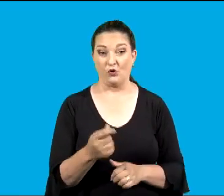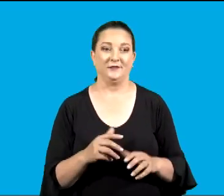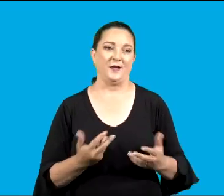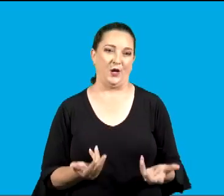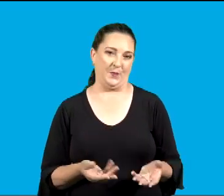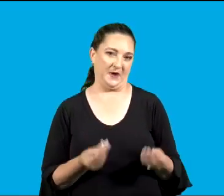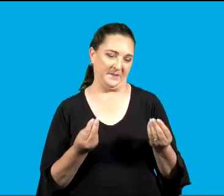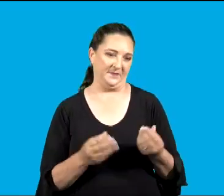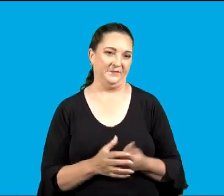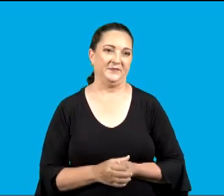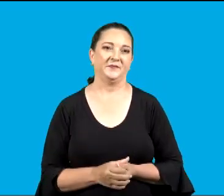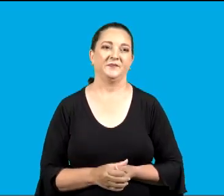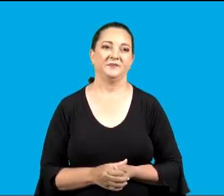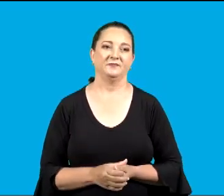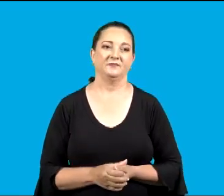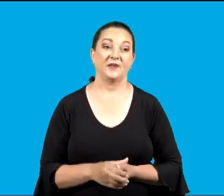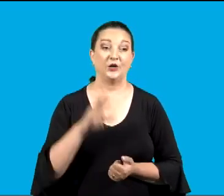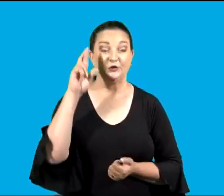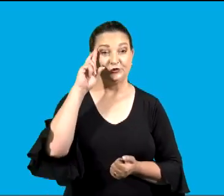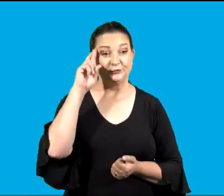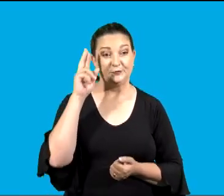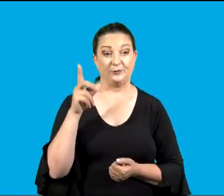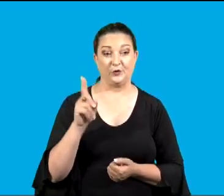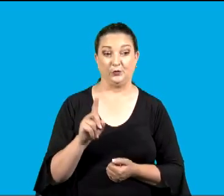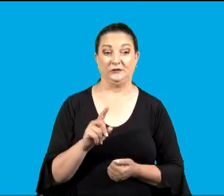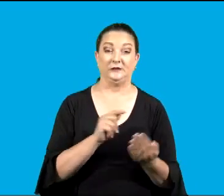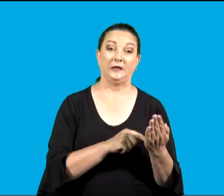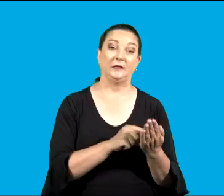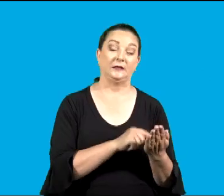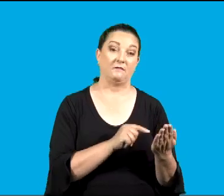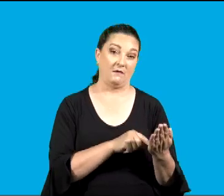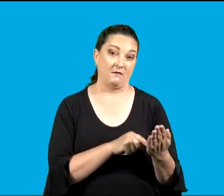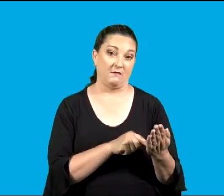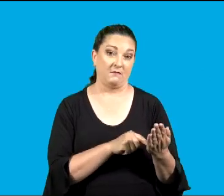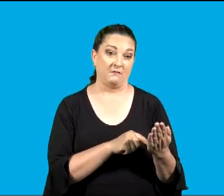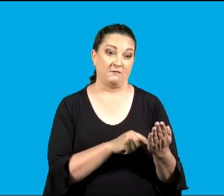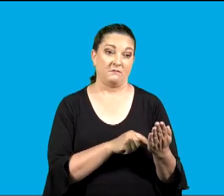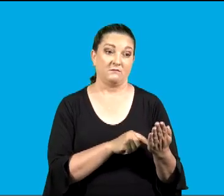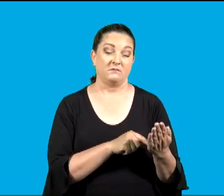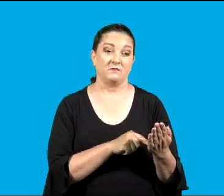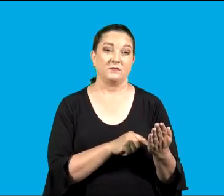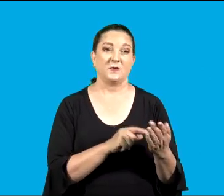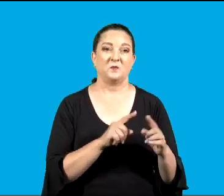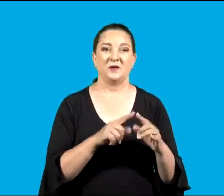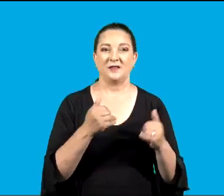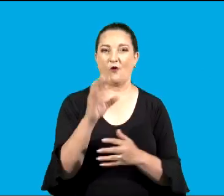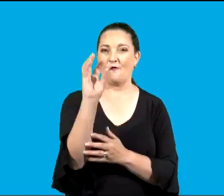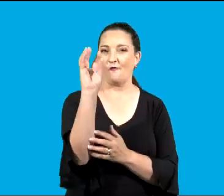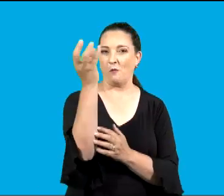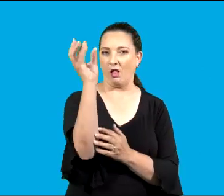fixed cost? Here, remember, we are calculating for the